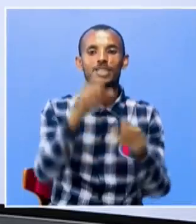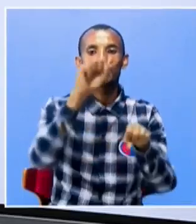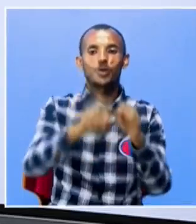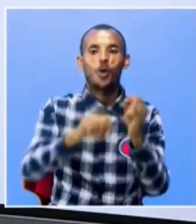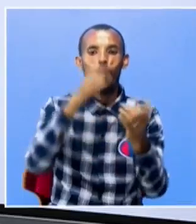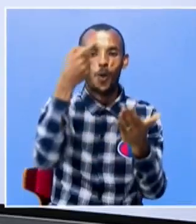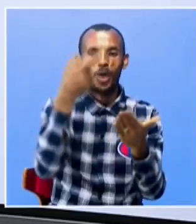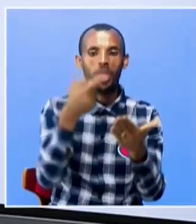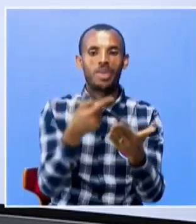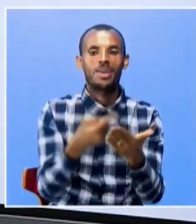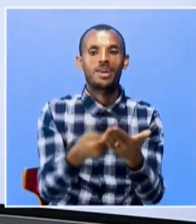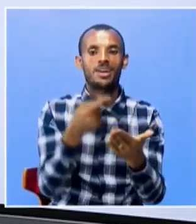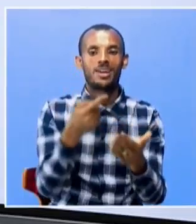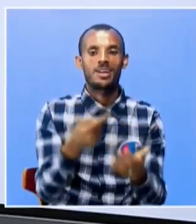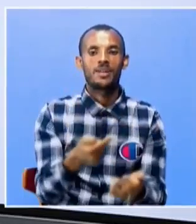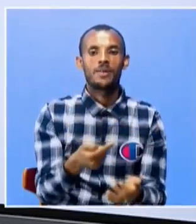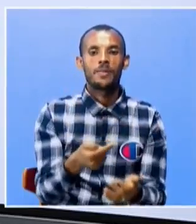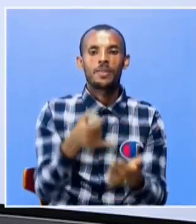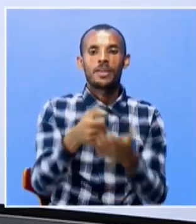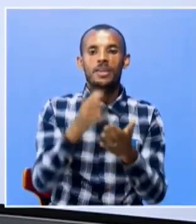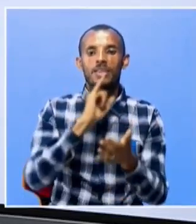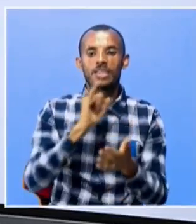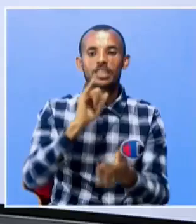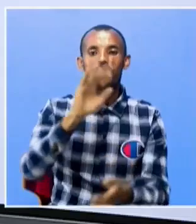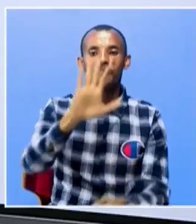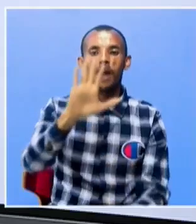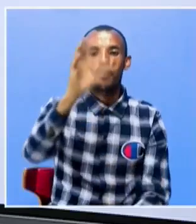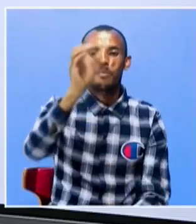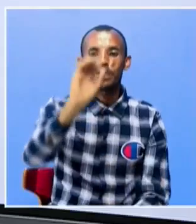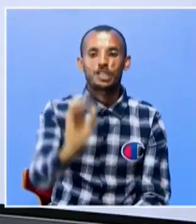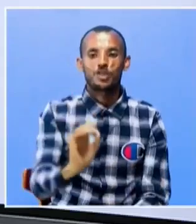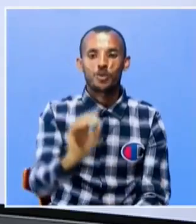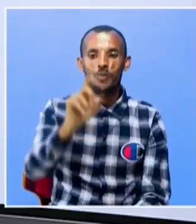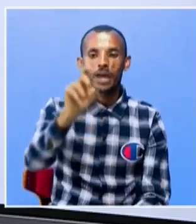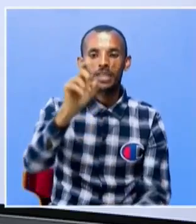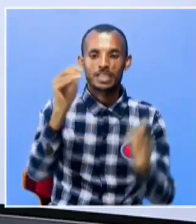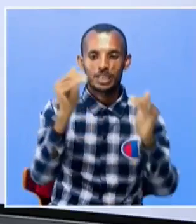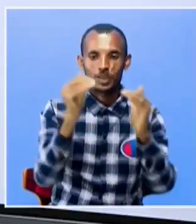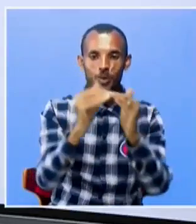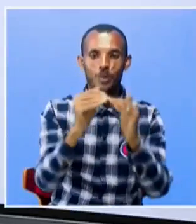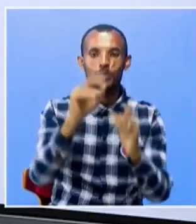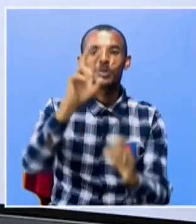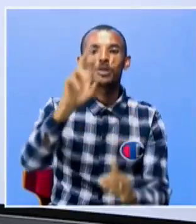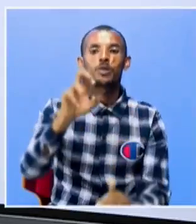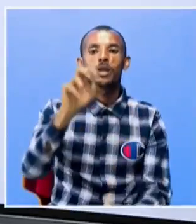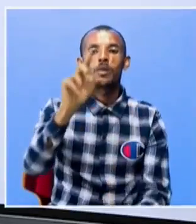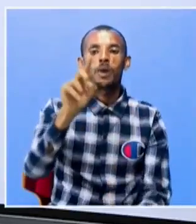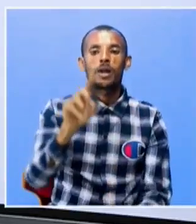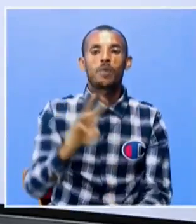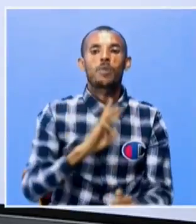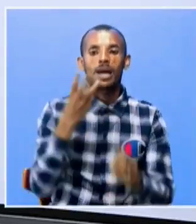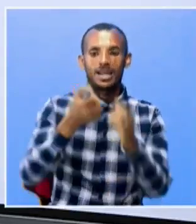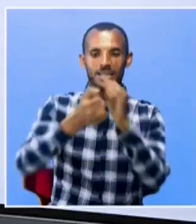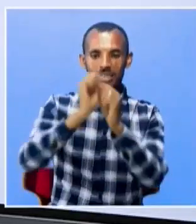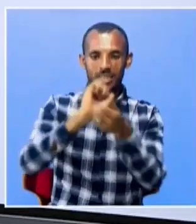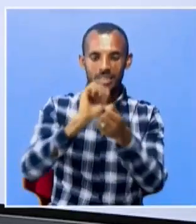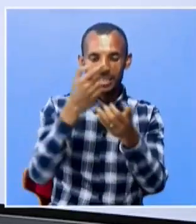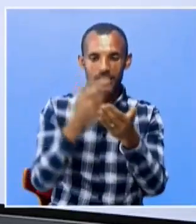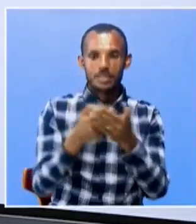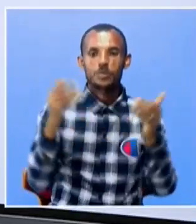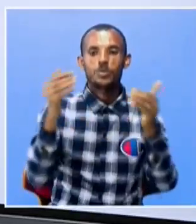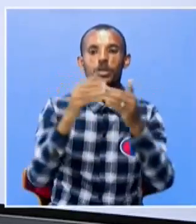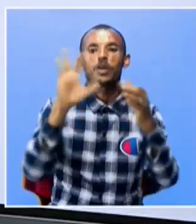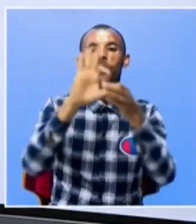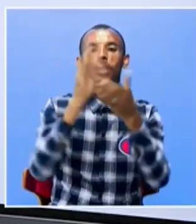here, it says 5% of x is 21. So we can change this into equation